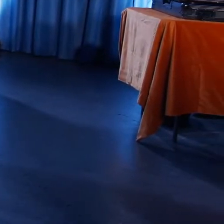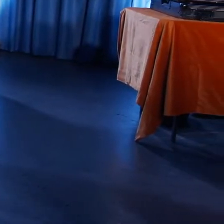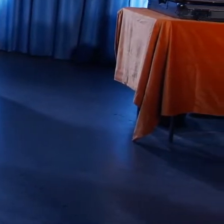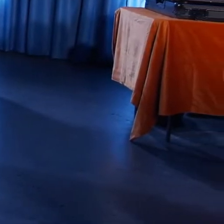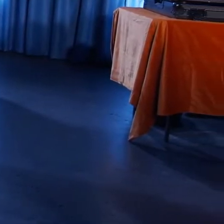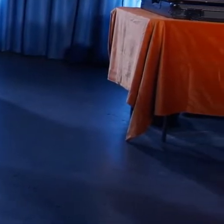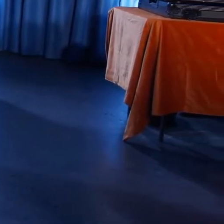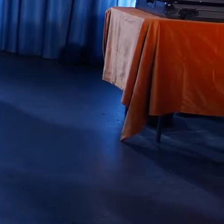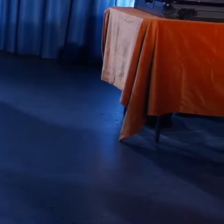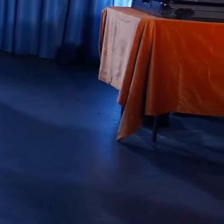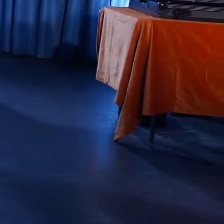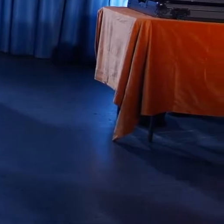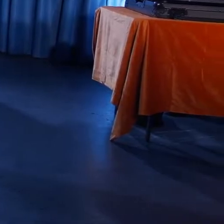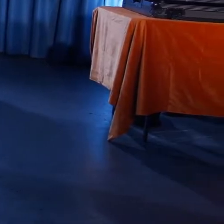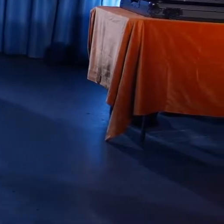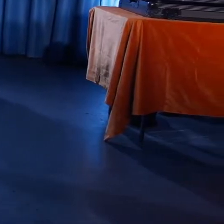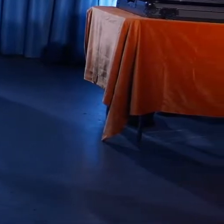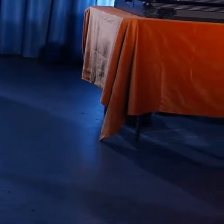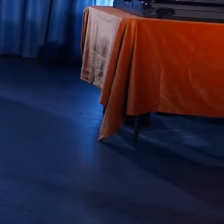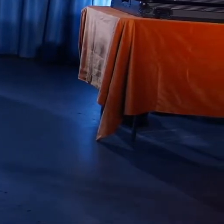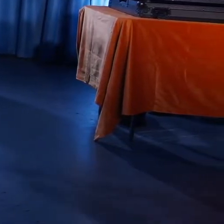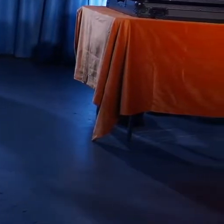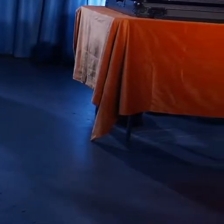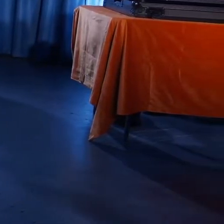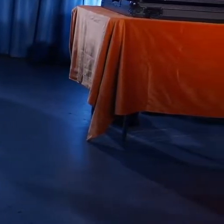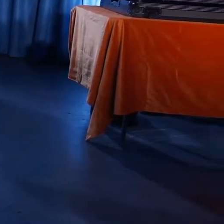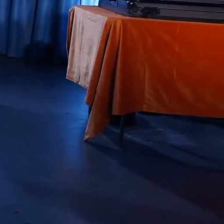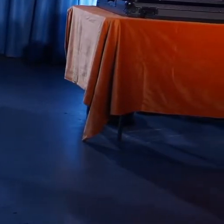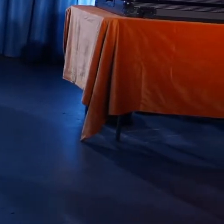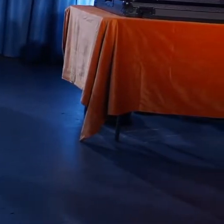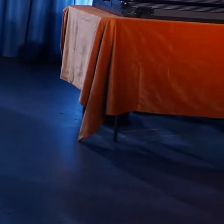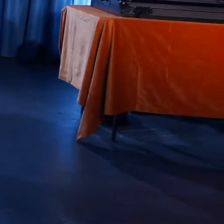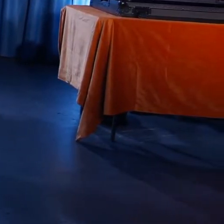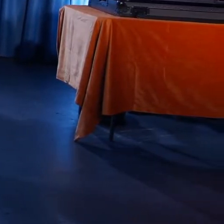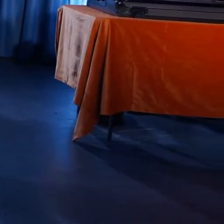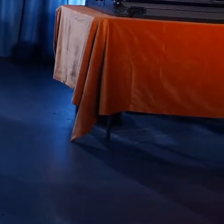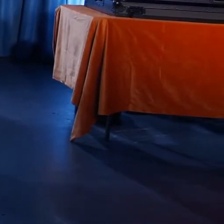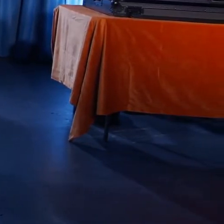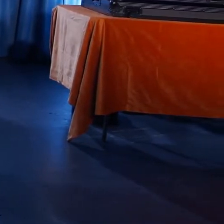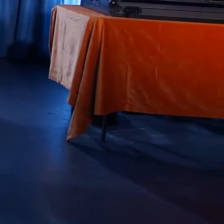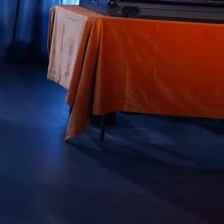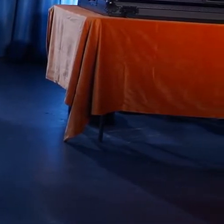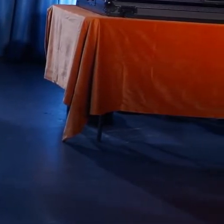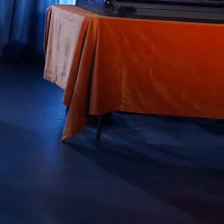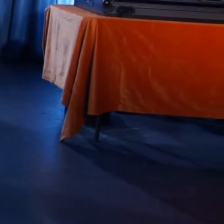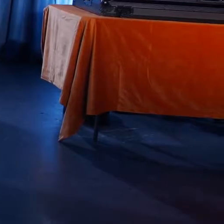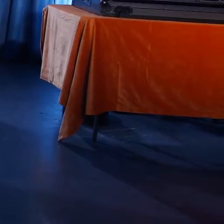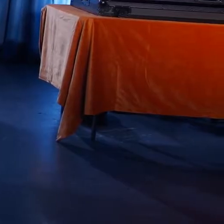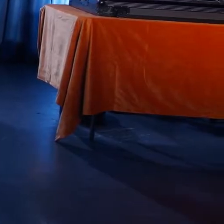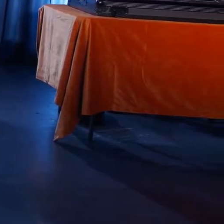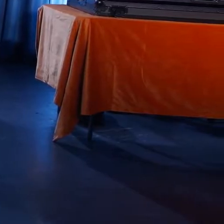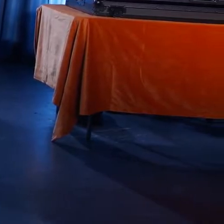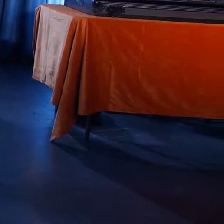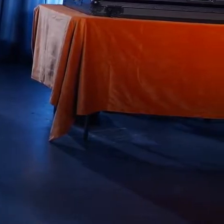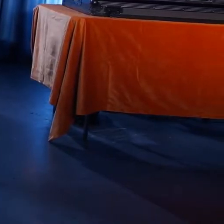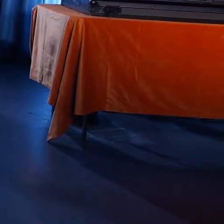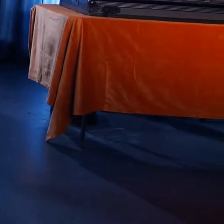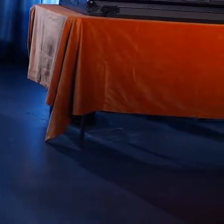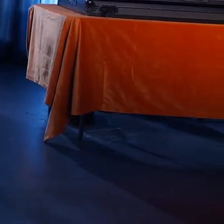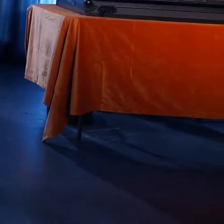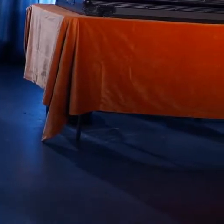collaboration award. I just really wanted to let the audience know. I know. We're just so excited. We're going to jump the gun. The collaboration